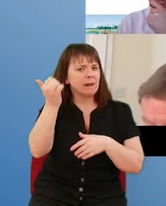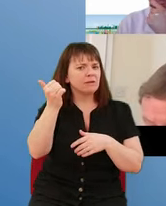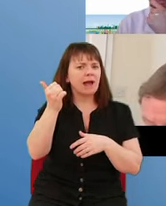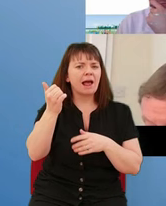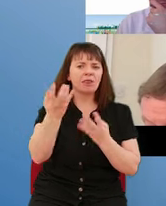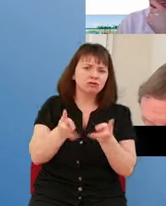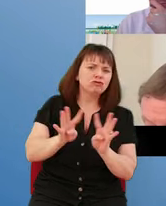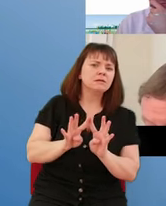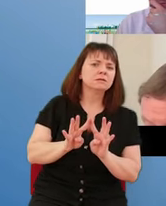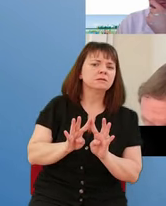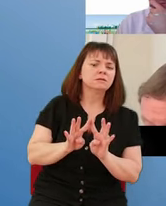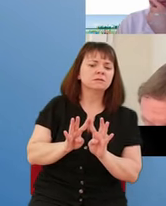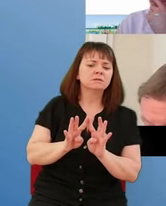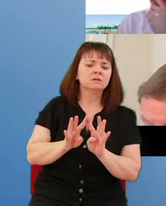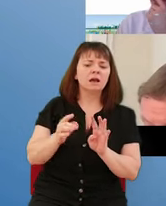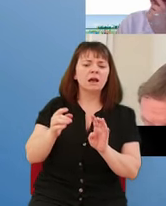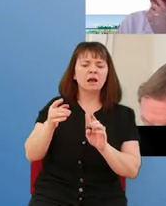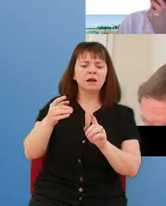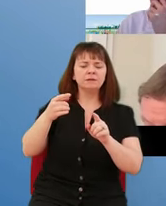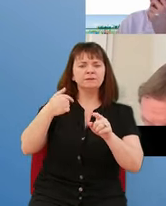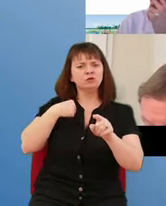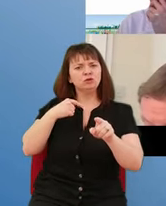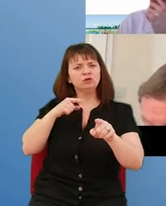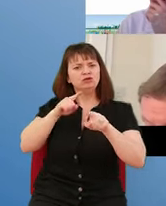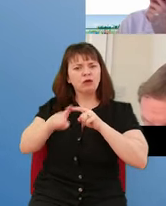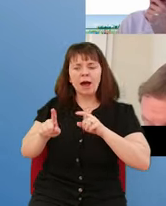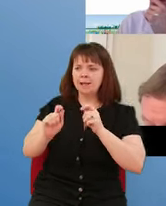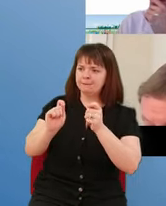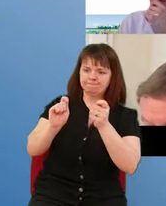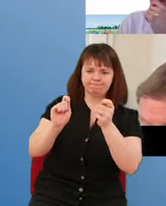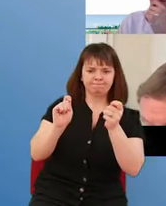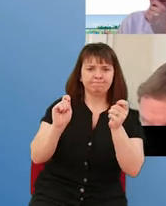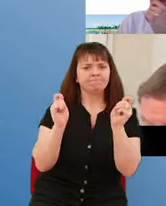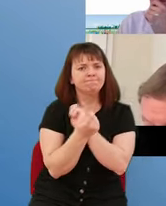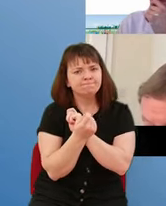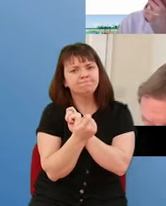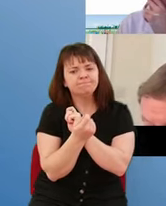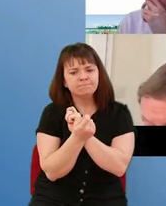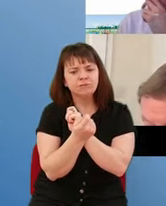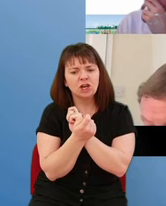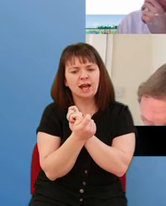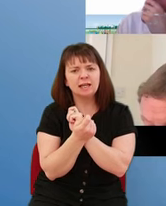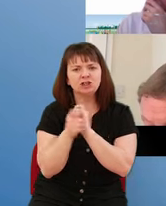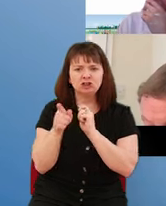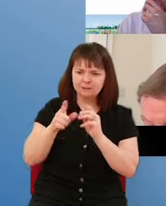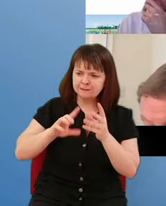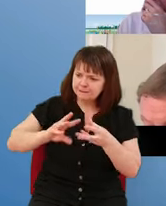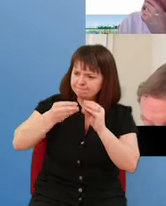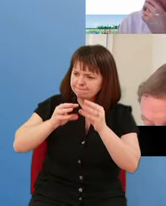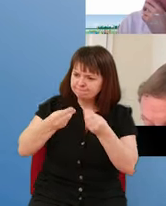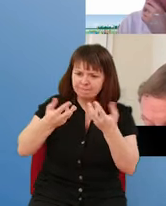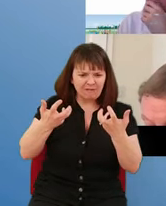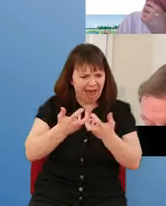the configuration of how we deliver our services for the long term. So I'm really looking forward to see